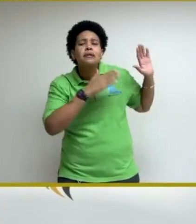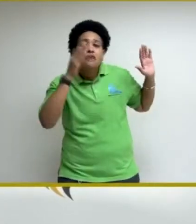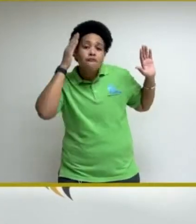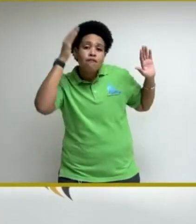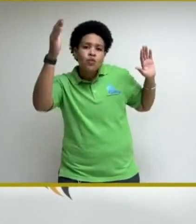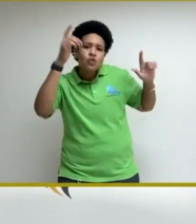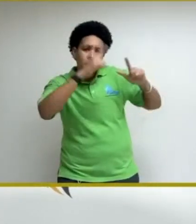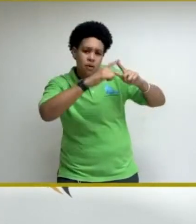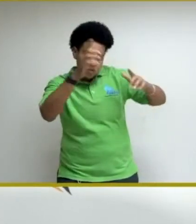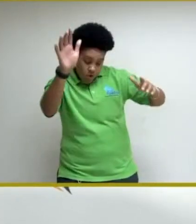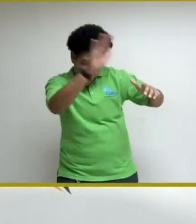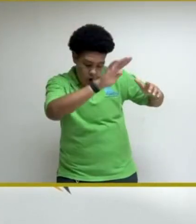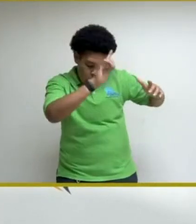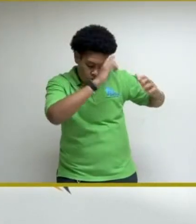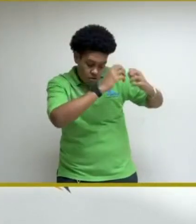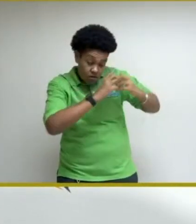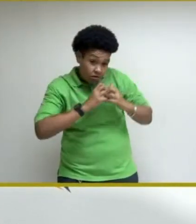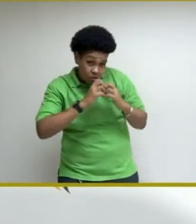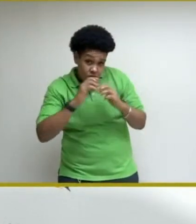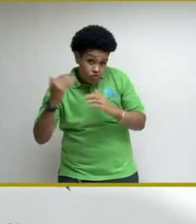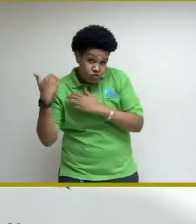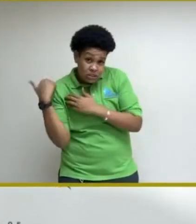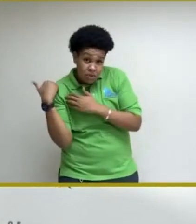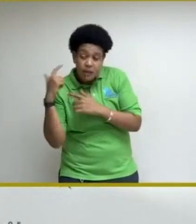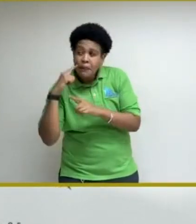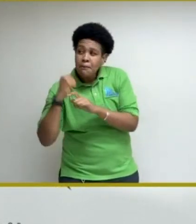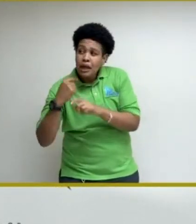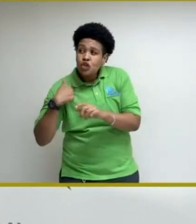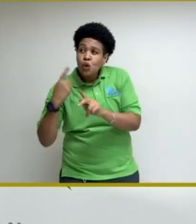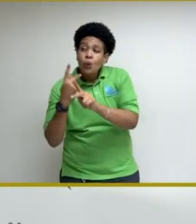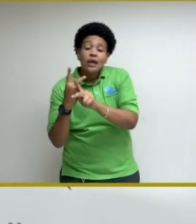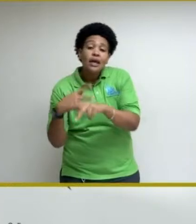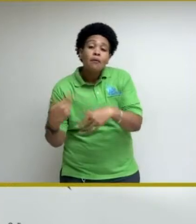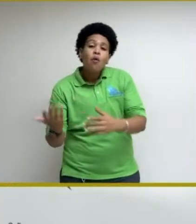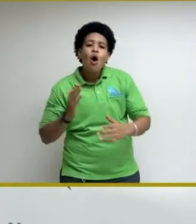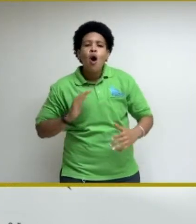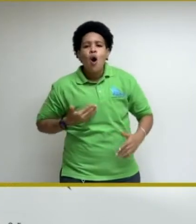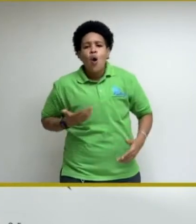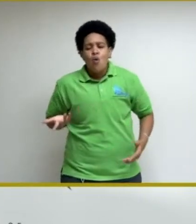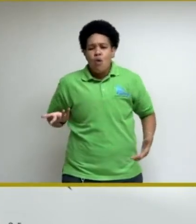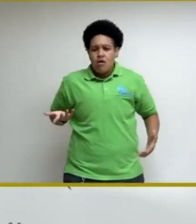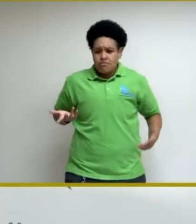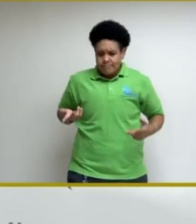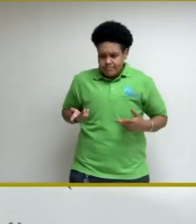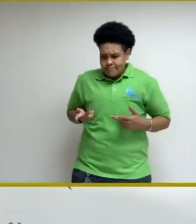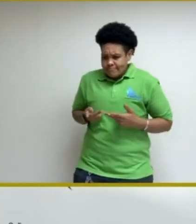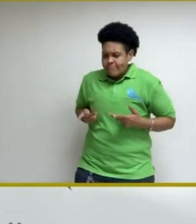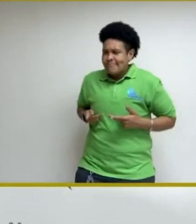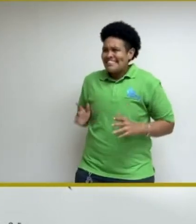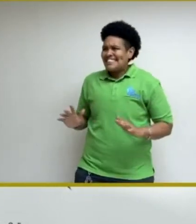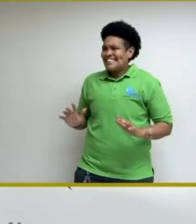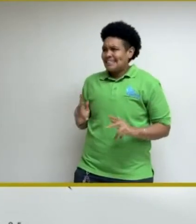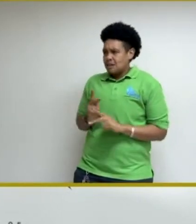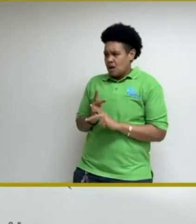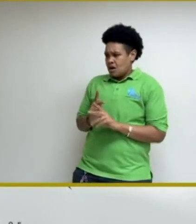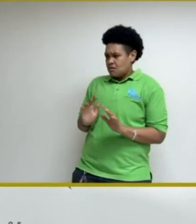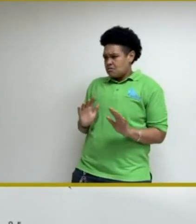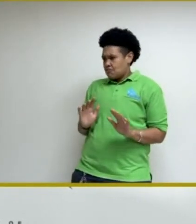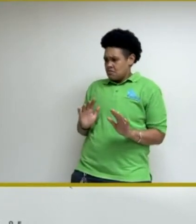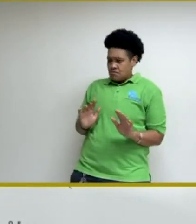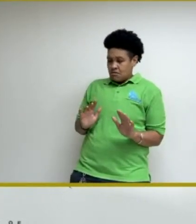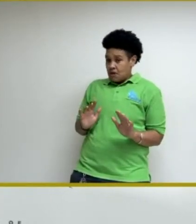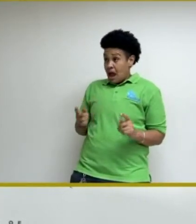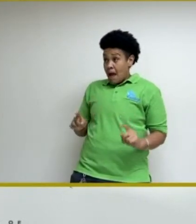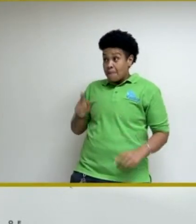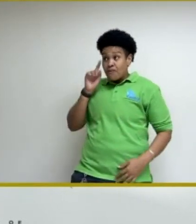collective responsibilities to ensure that we maintain our posture of being cautious. And for those